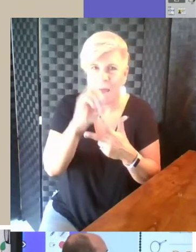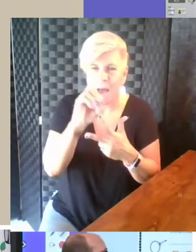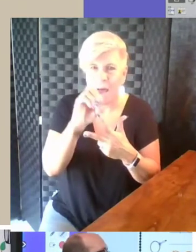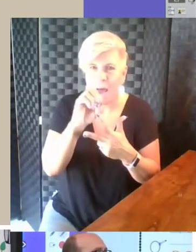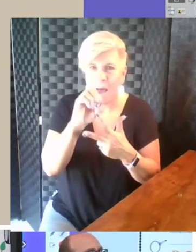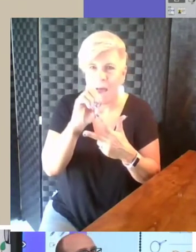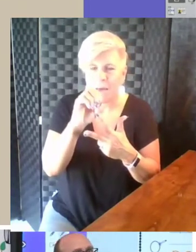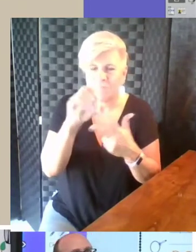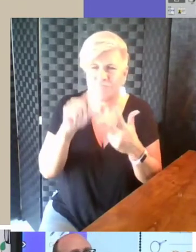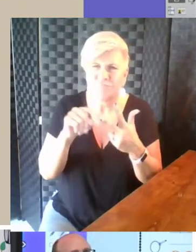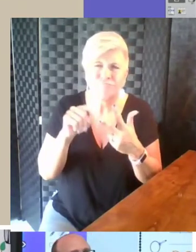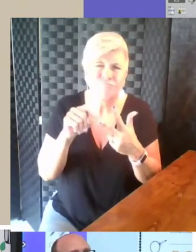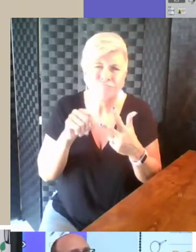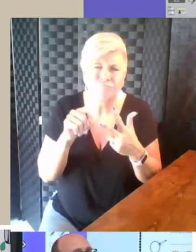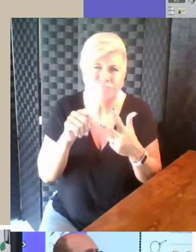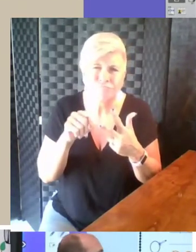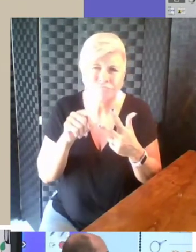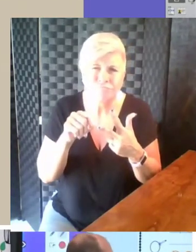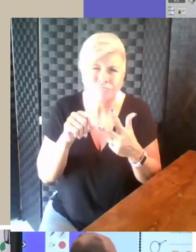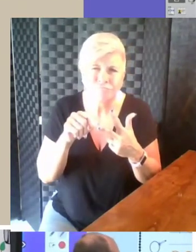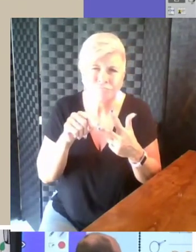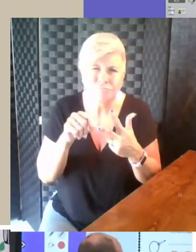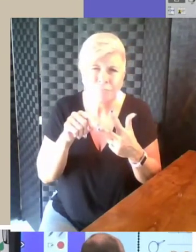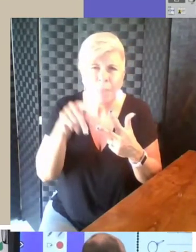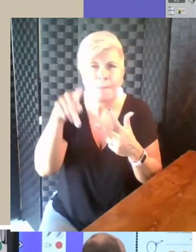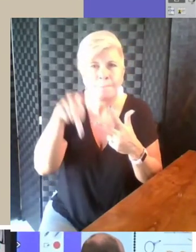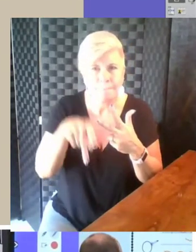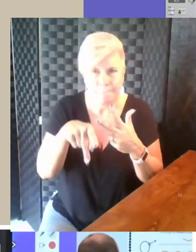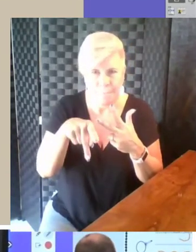And what's the final consonant?